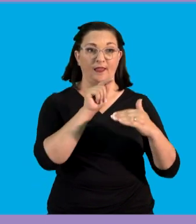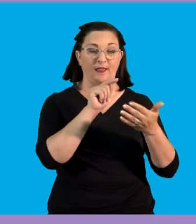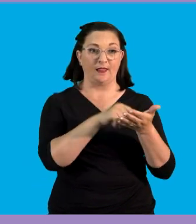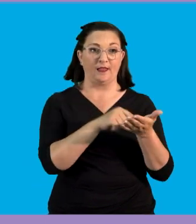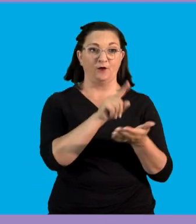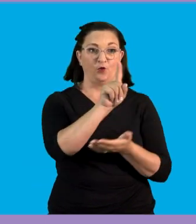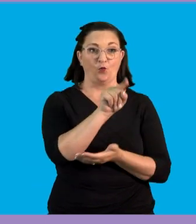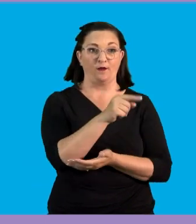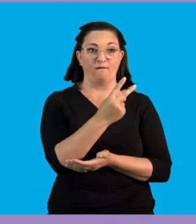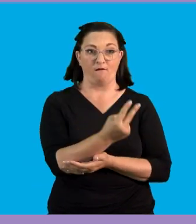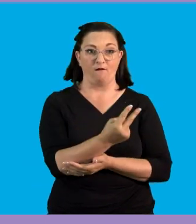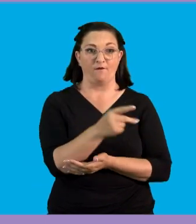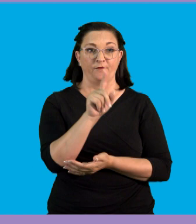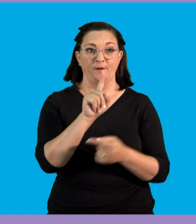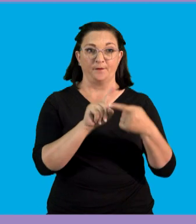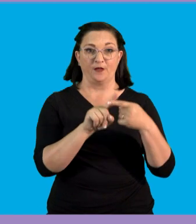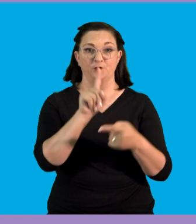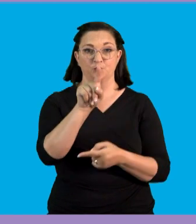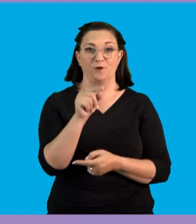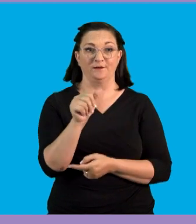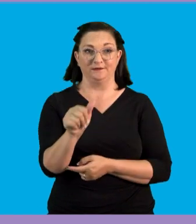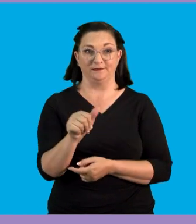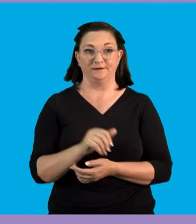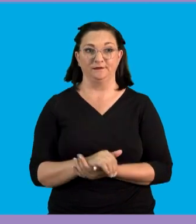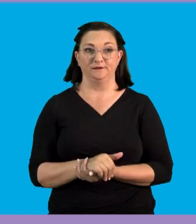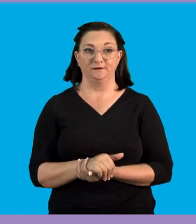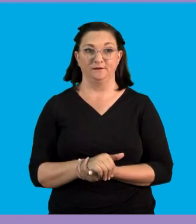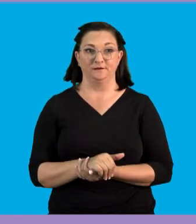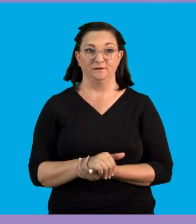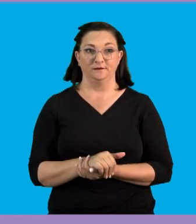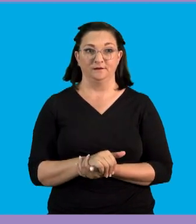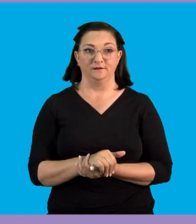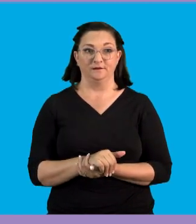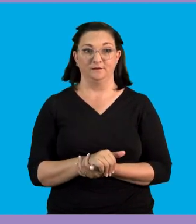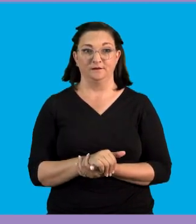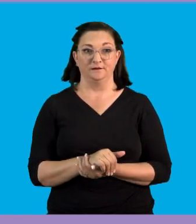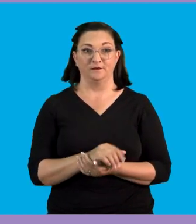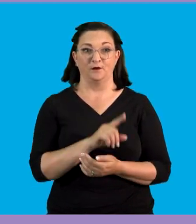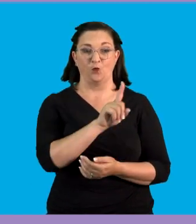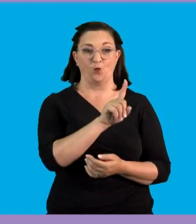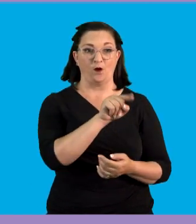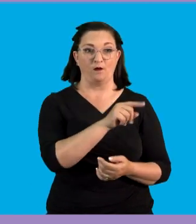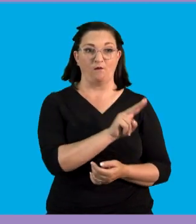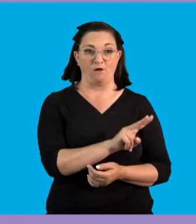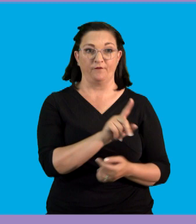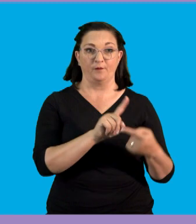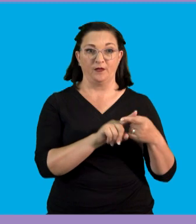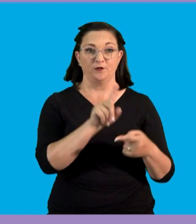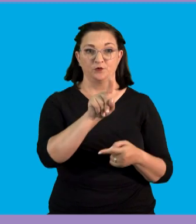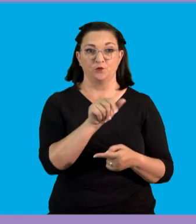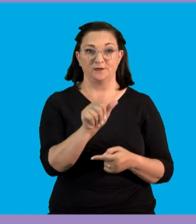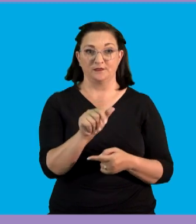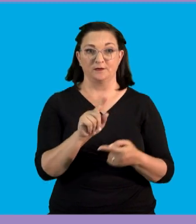there, calculate 1/2 plus 1/6. Then calculate 1/2 plus